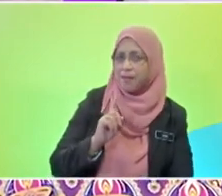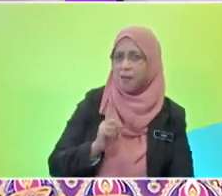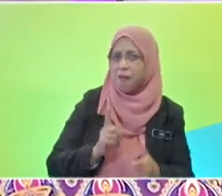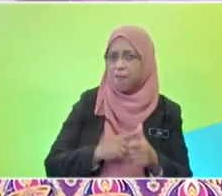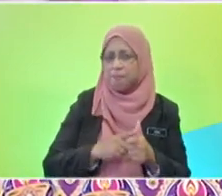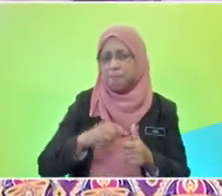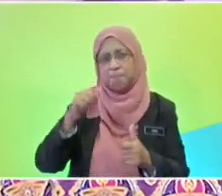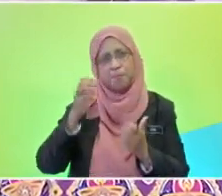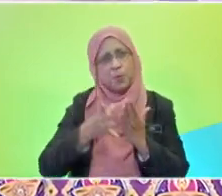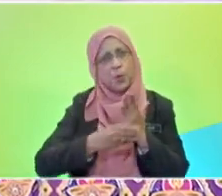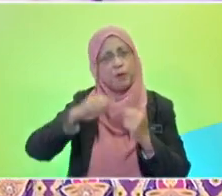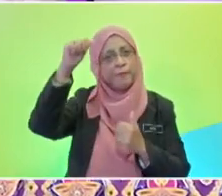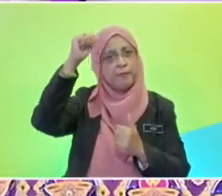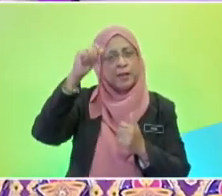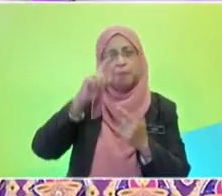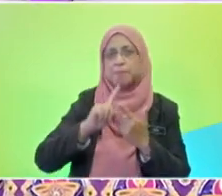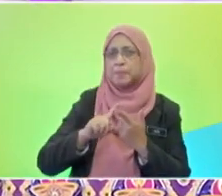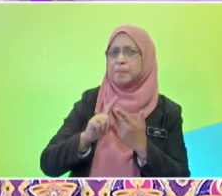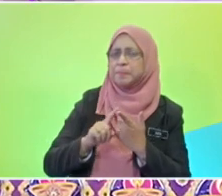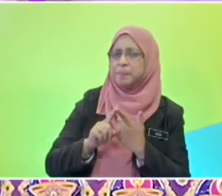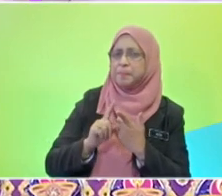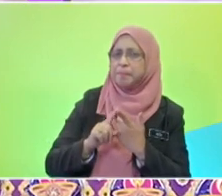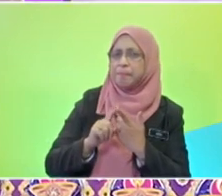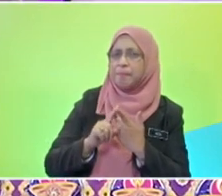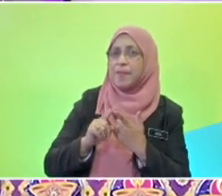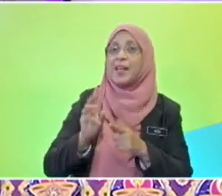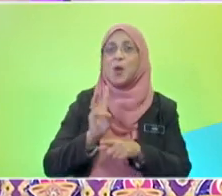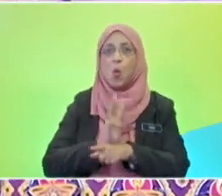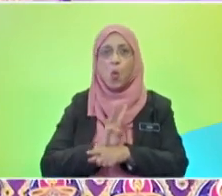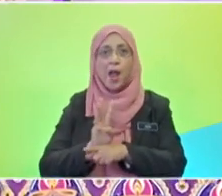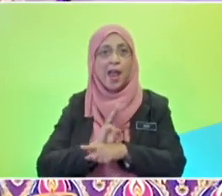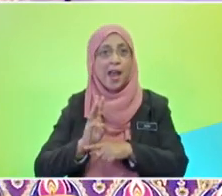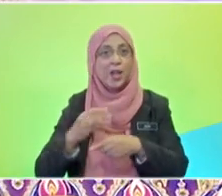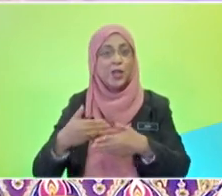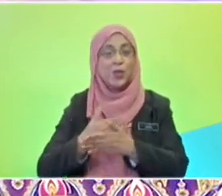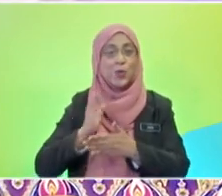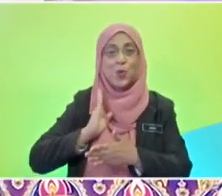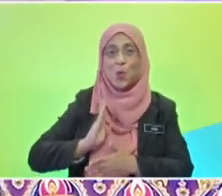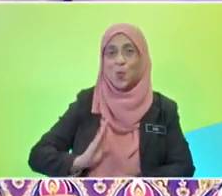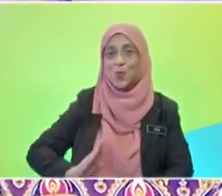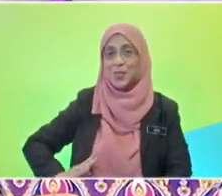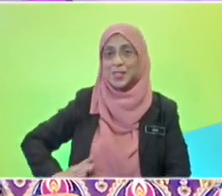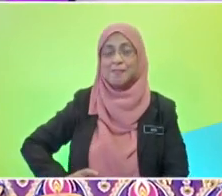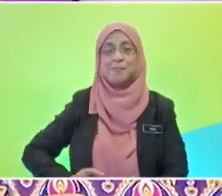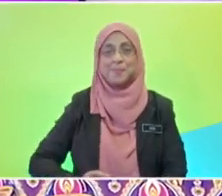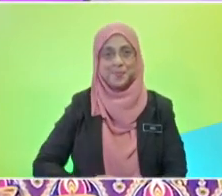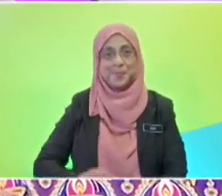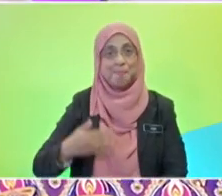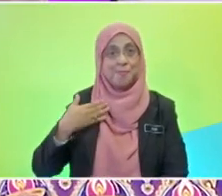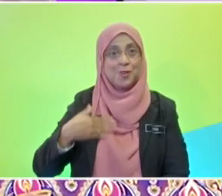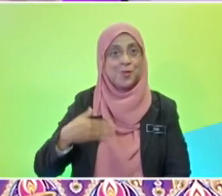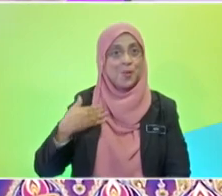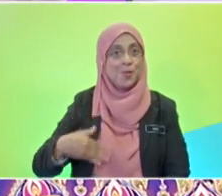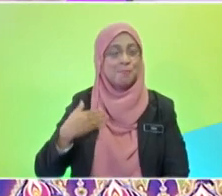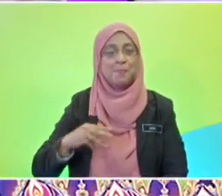his oil bath, we need to wear clothes. Very good. Let's see. Over here,